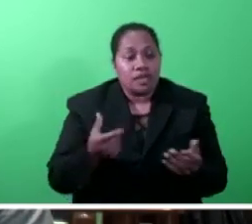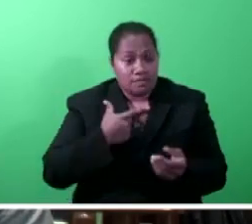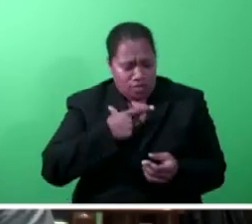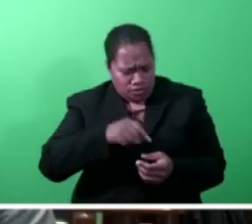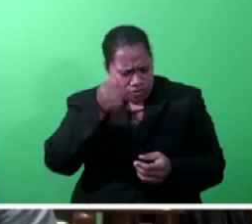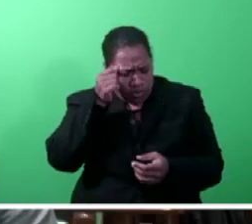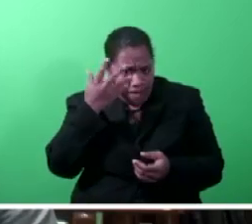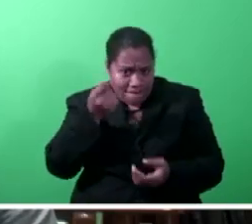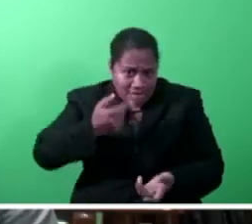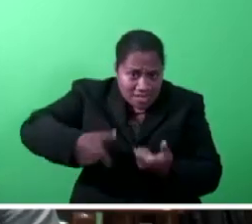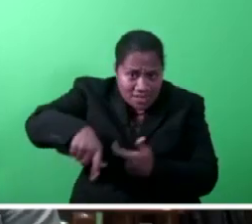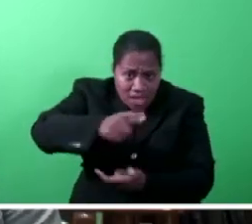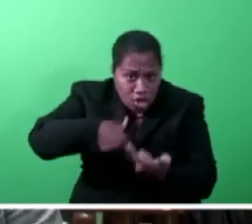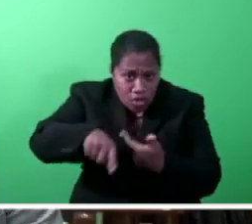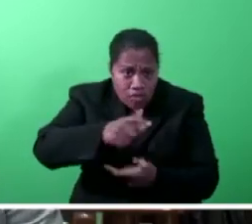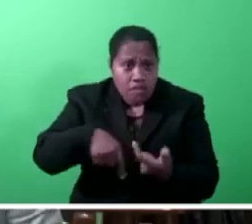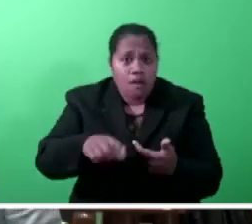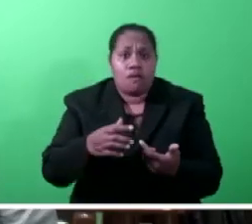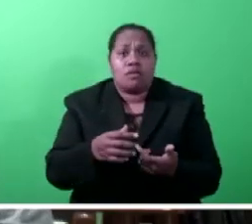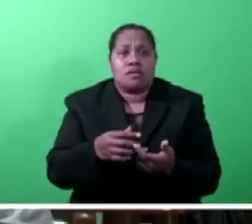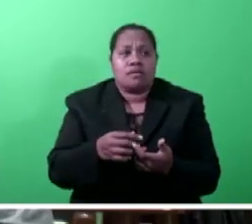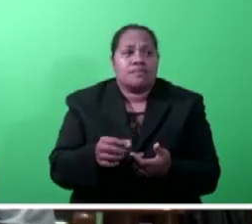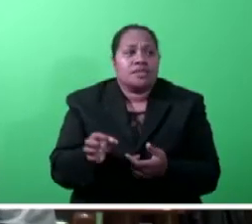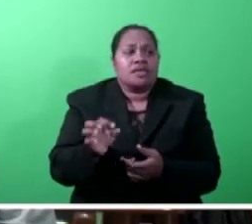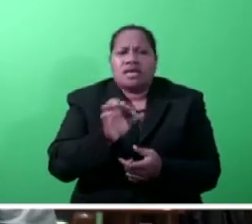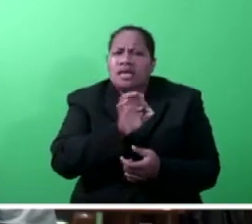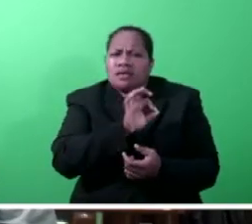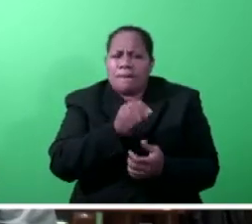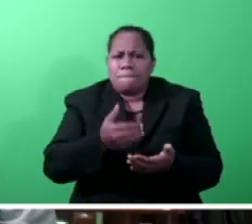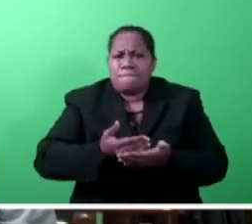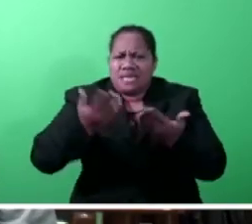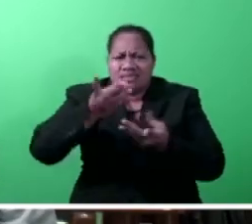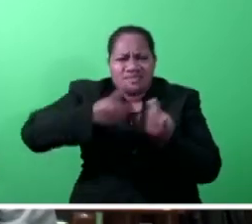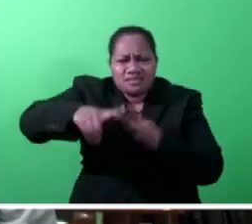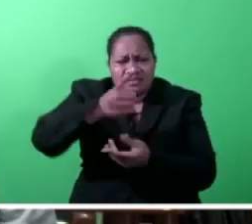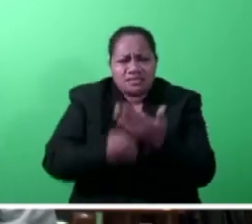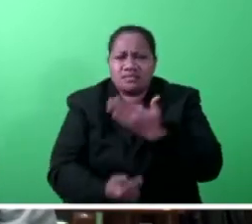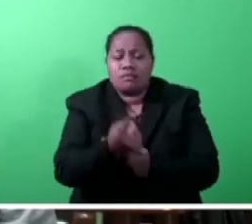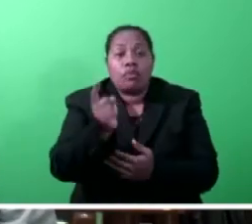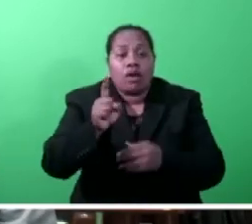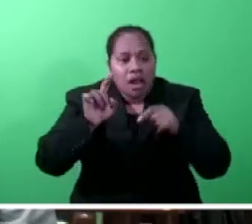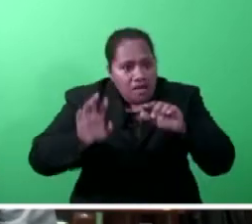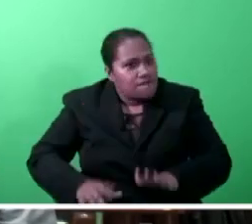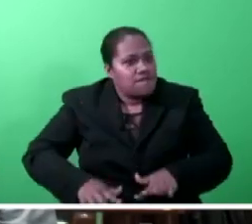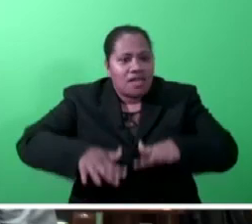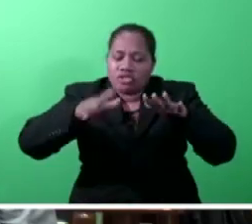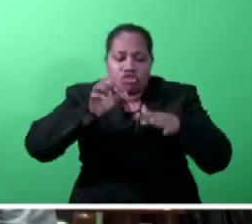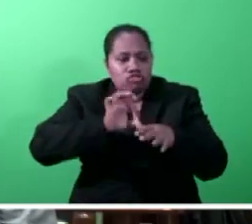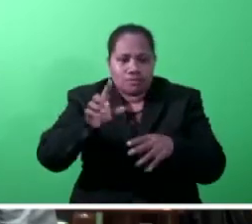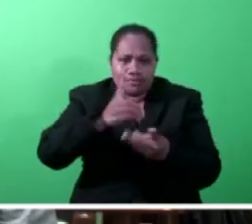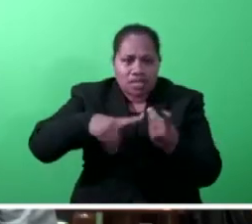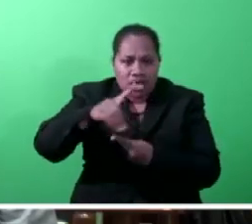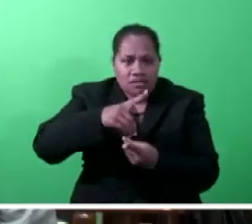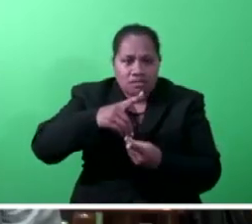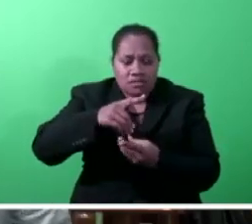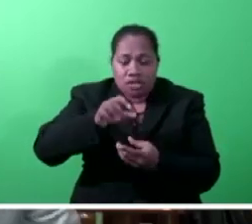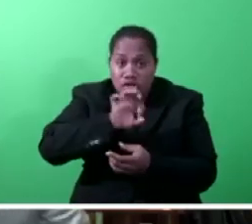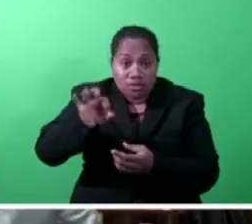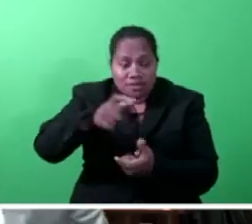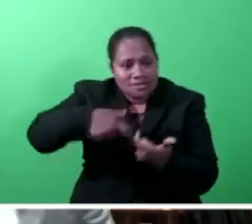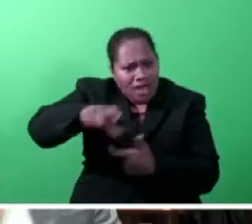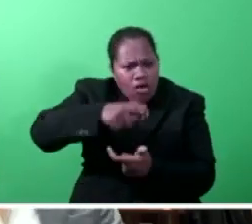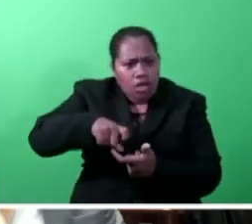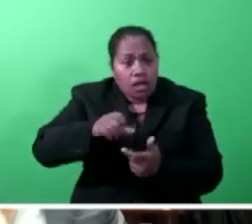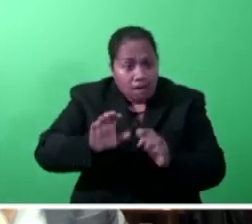always happens in Fiji is not the cyclone winds, it's the floods. They happen much more frequently. We're now fine-tuning our tools to be able to forecast